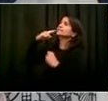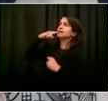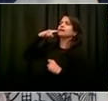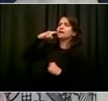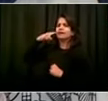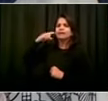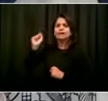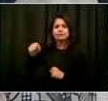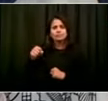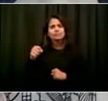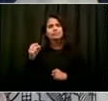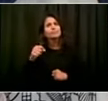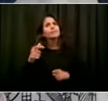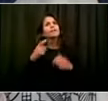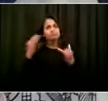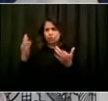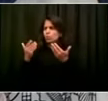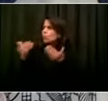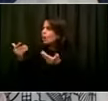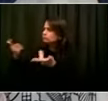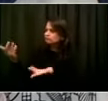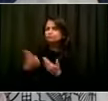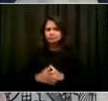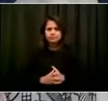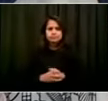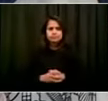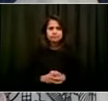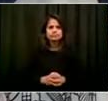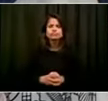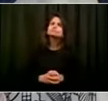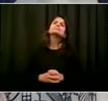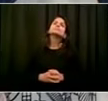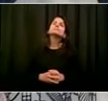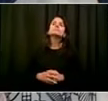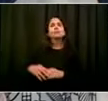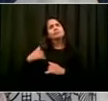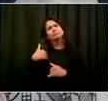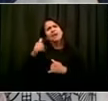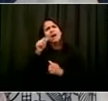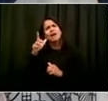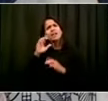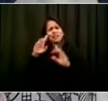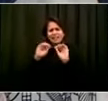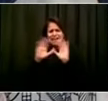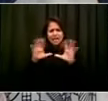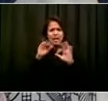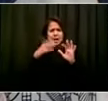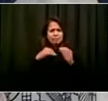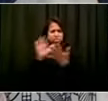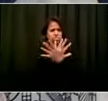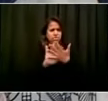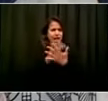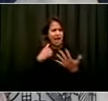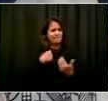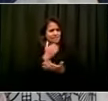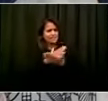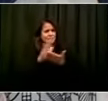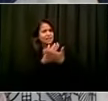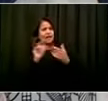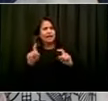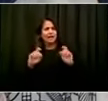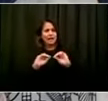okay. I just want to get some clarity here. You're saying you will go ahead and move ahead with this